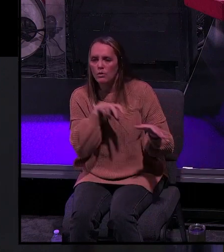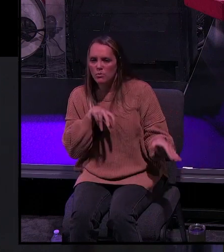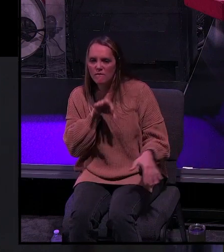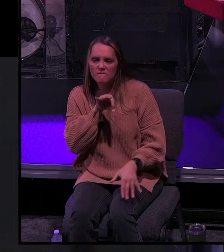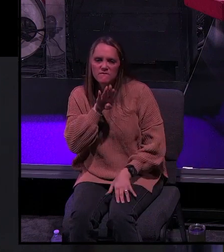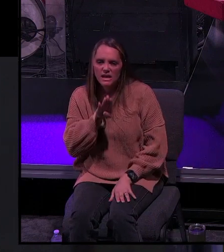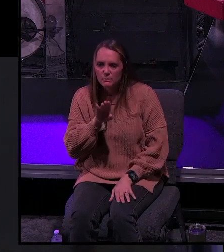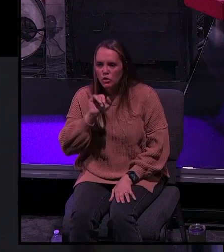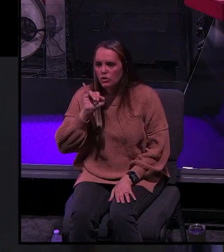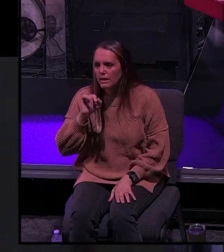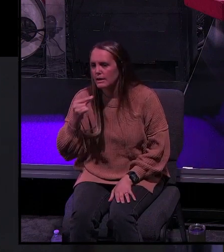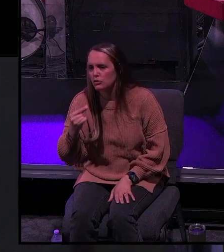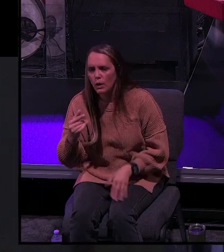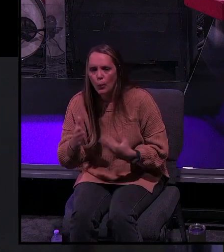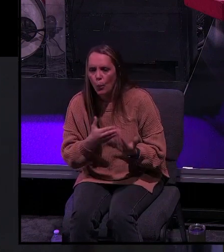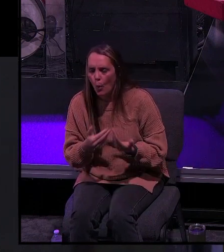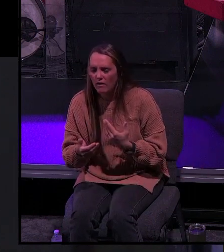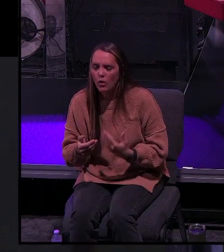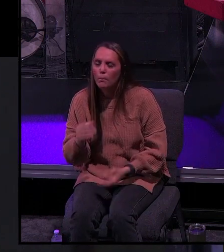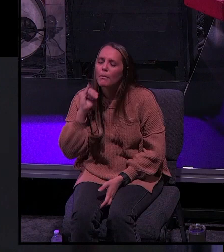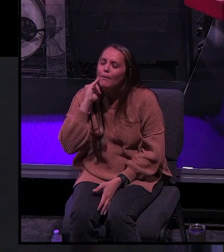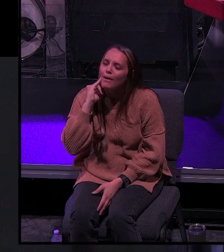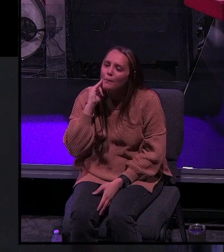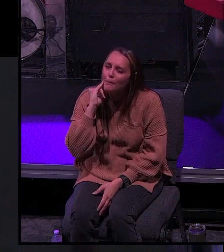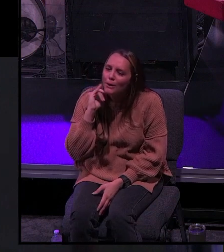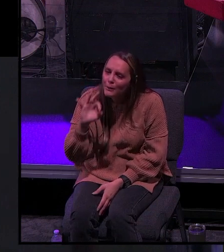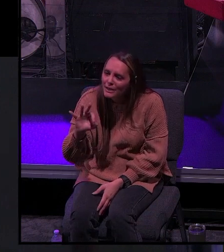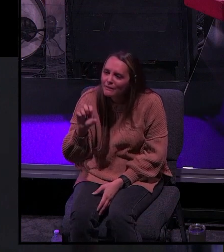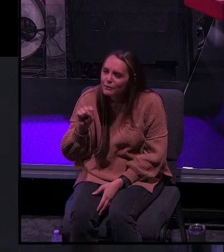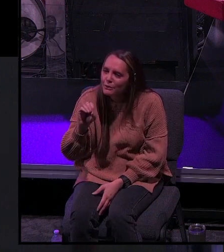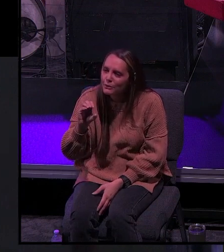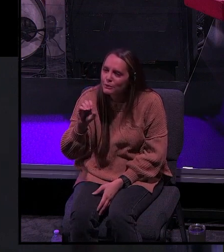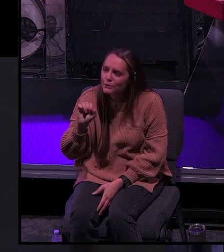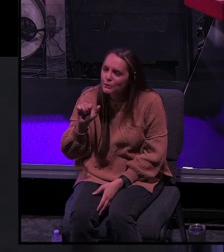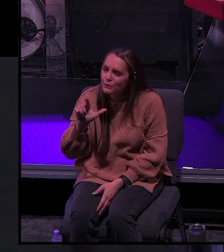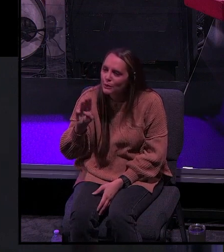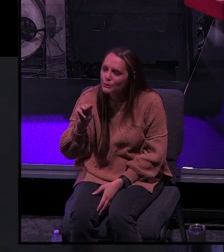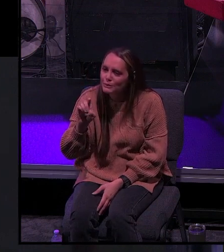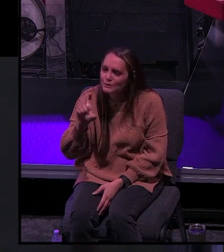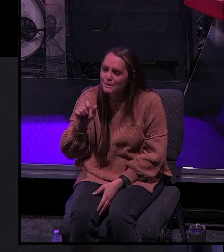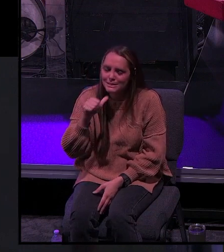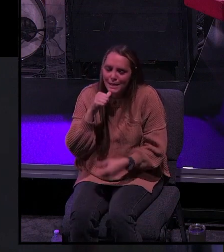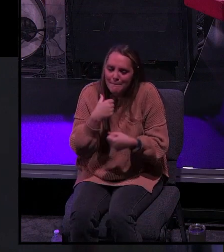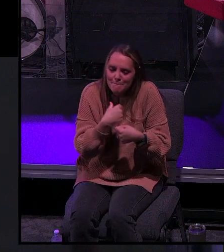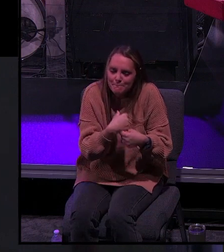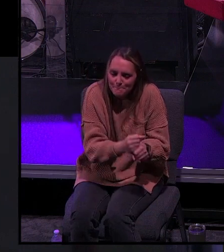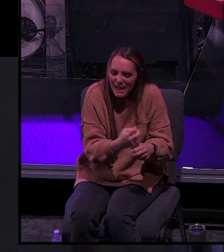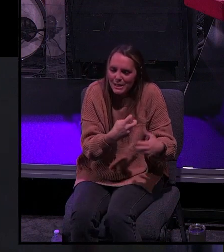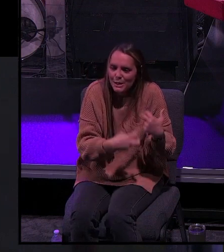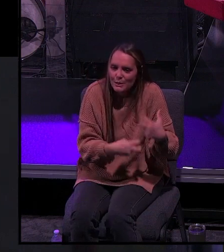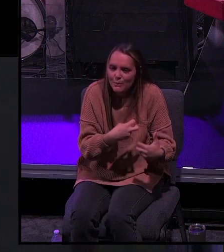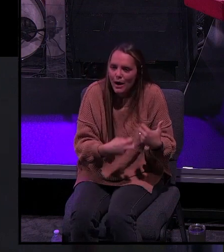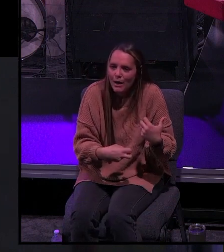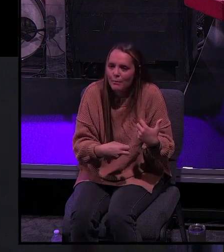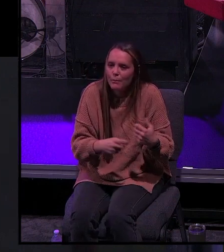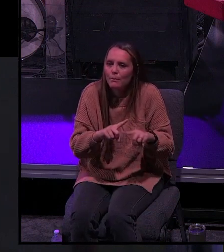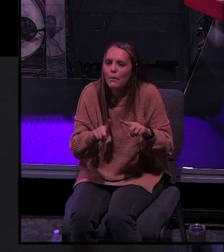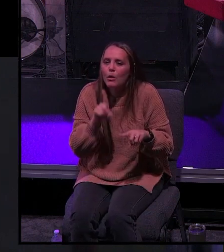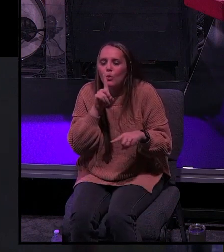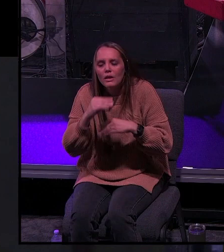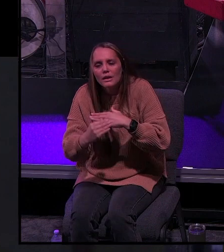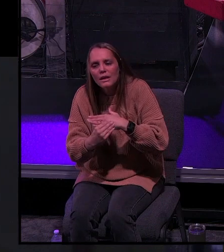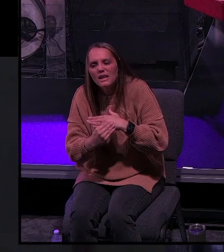it is for a bit. But what if social media isn't actually creating my problems? What if social media is just exposing